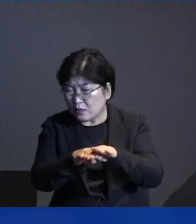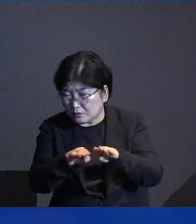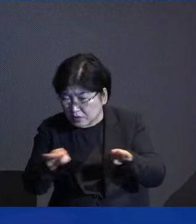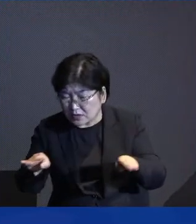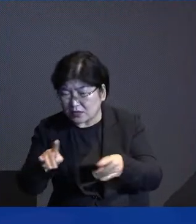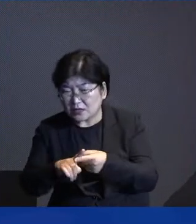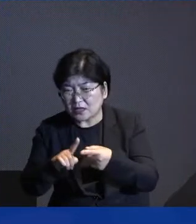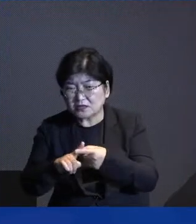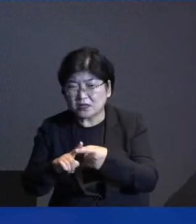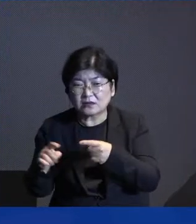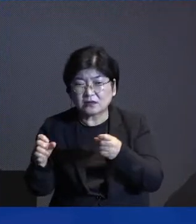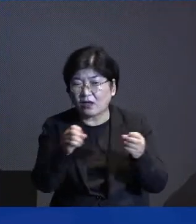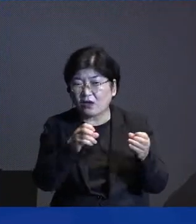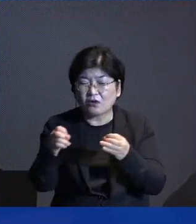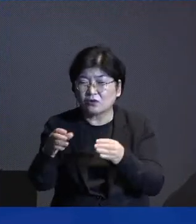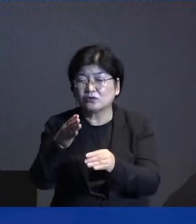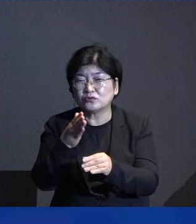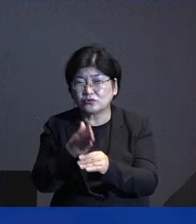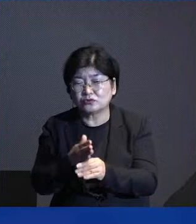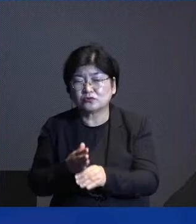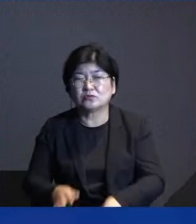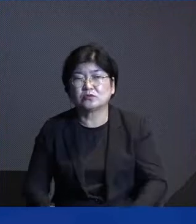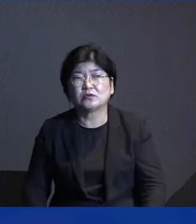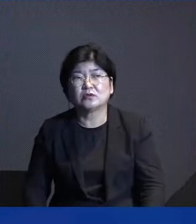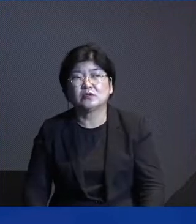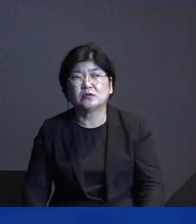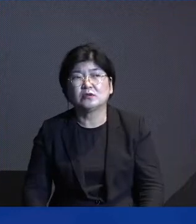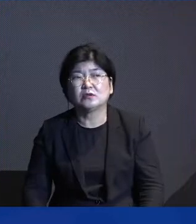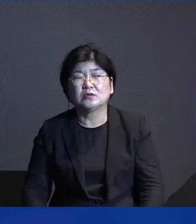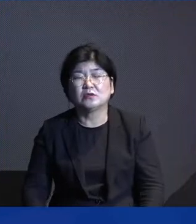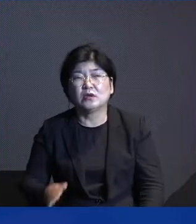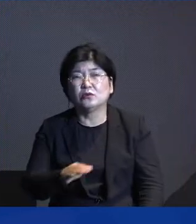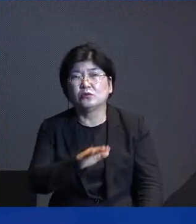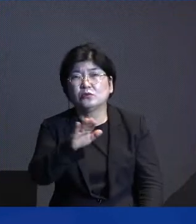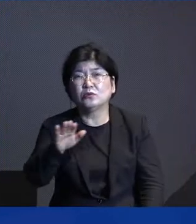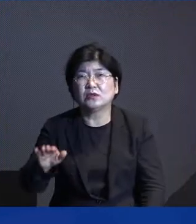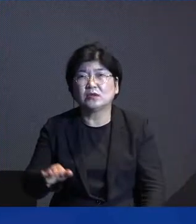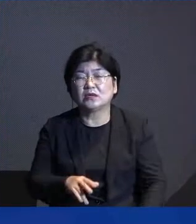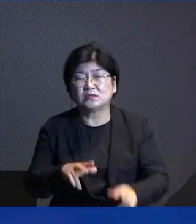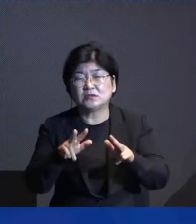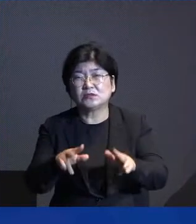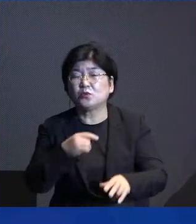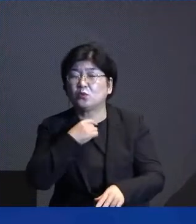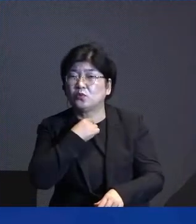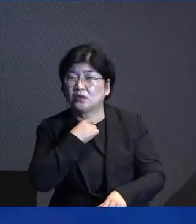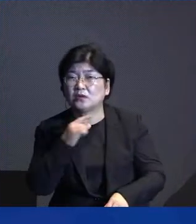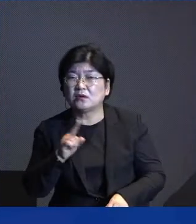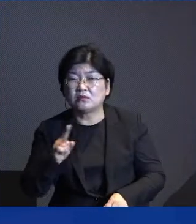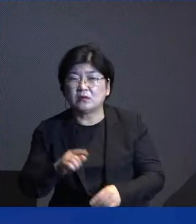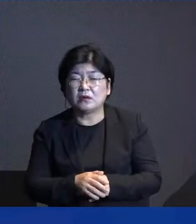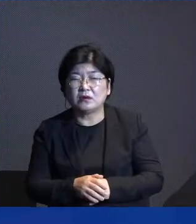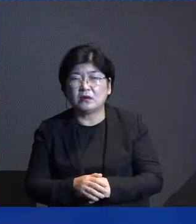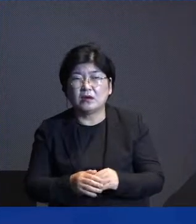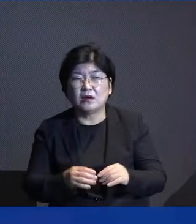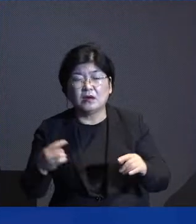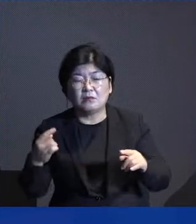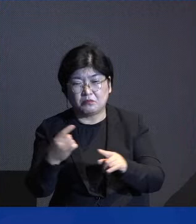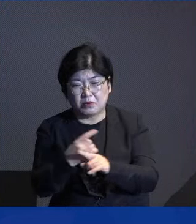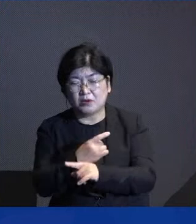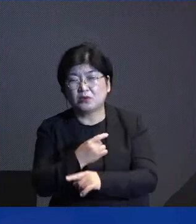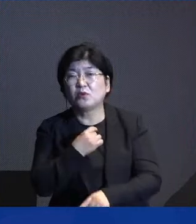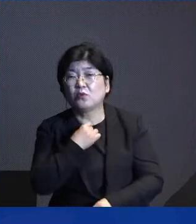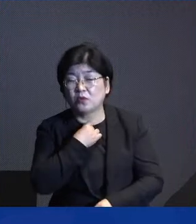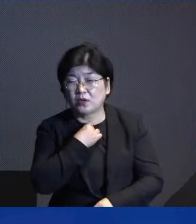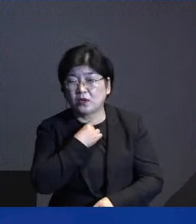feel good about ourselves. So what we want now doesn't change when we turn above 60 years.